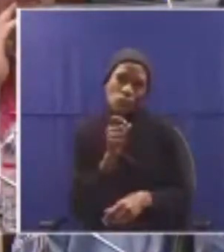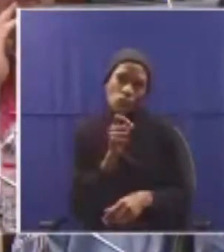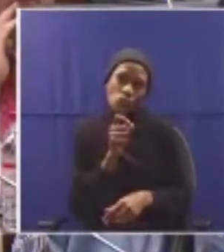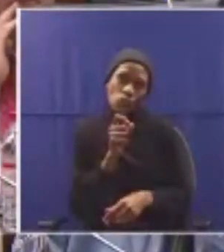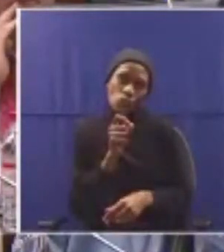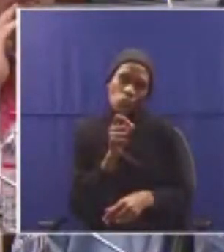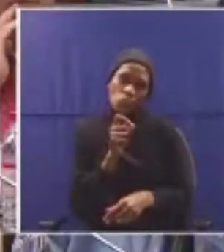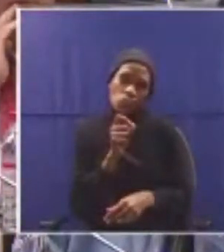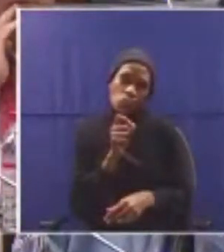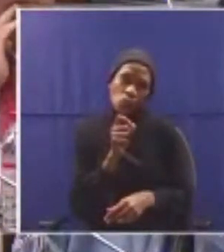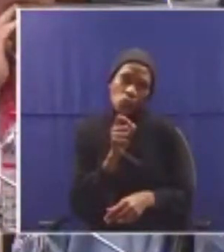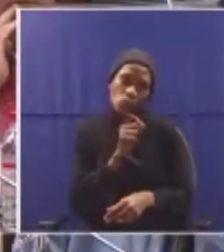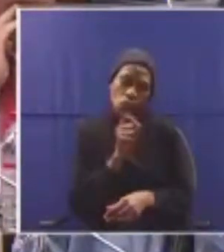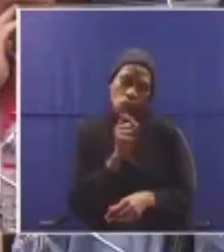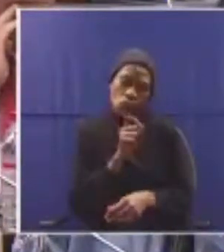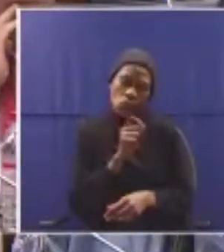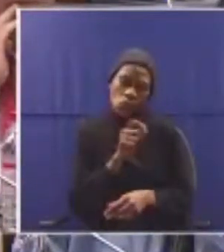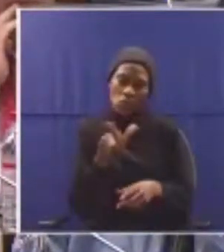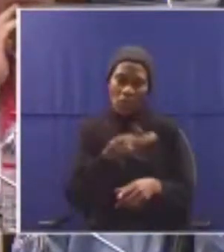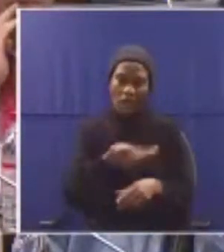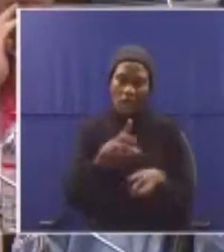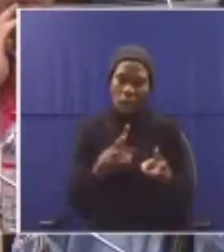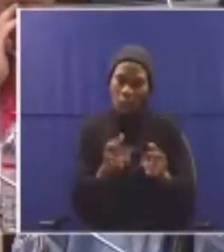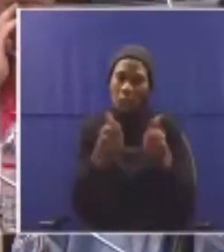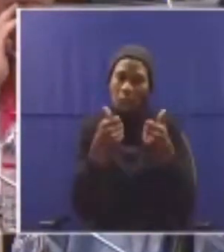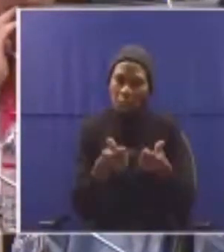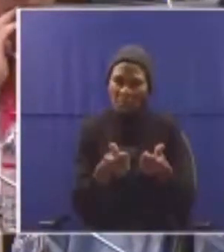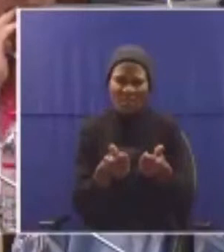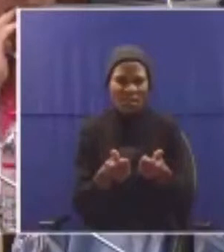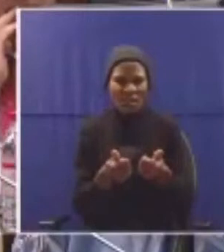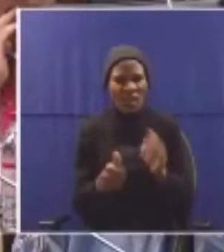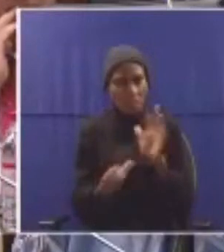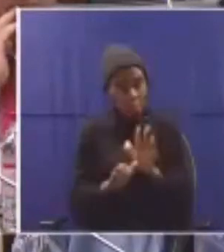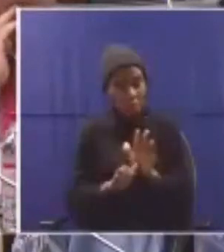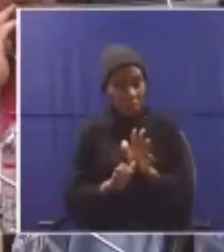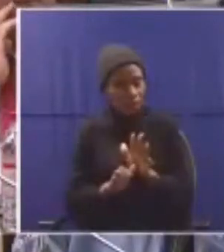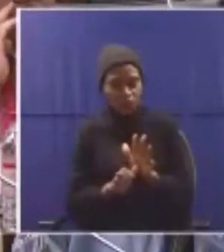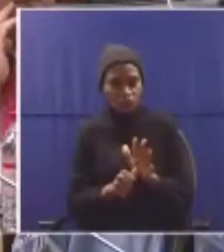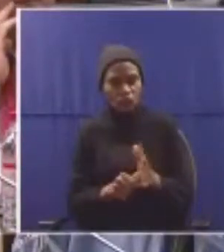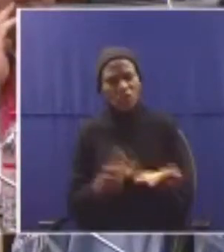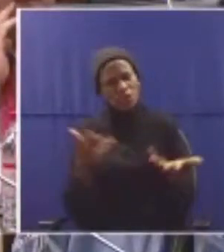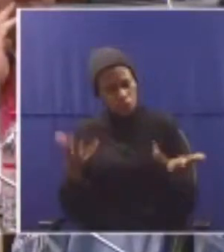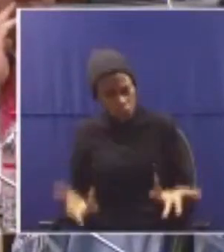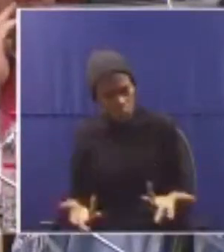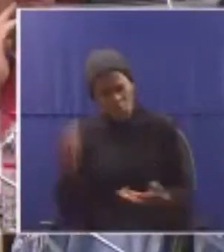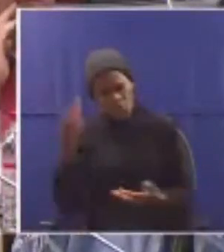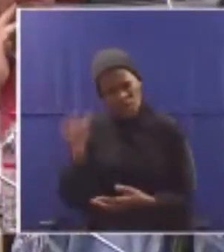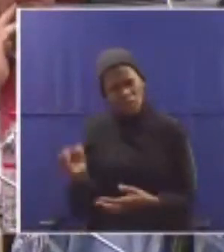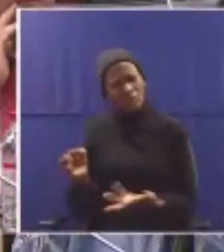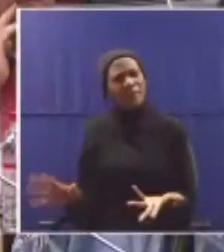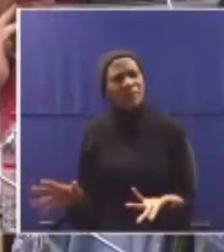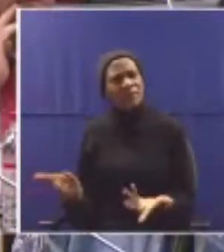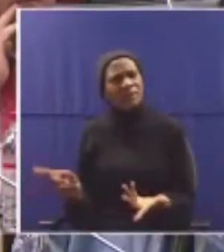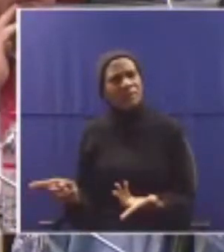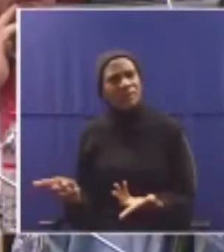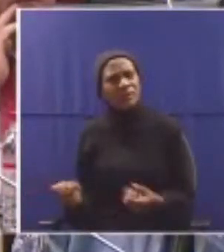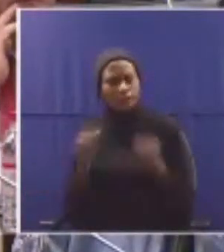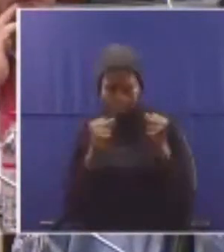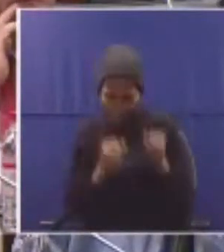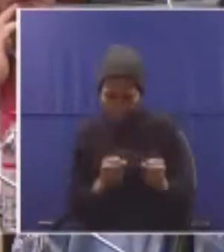of needs and priorities. Is it then, or why is it then, that government